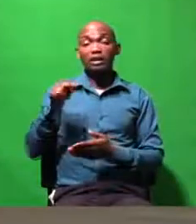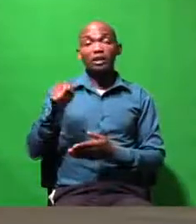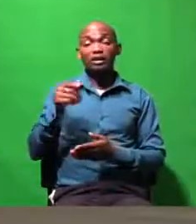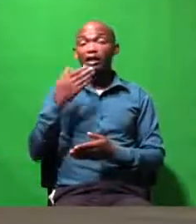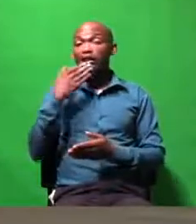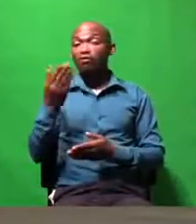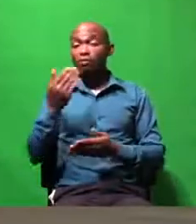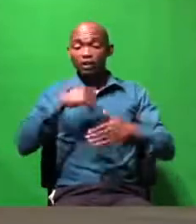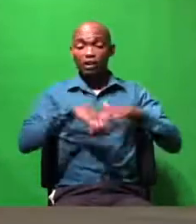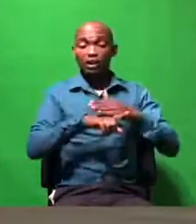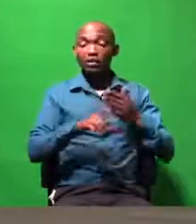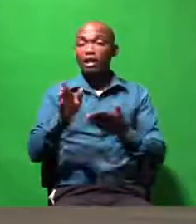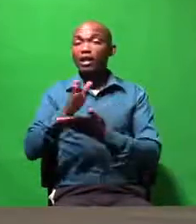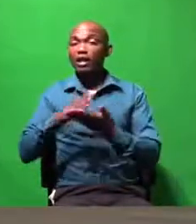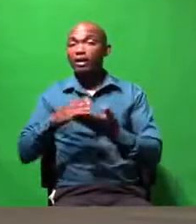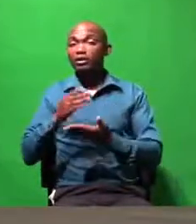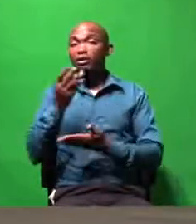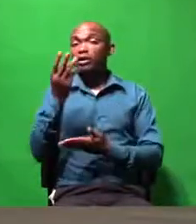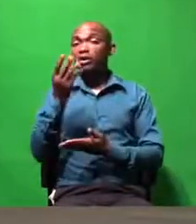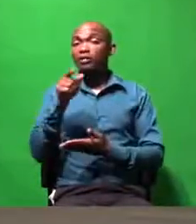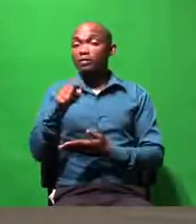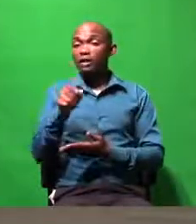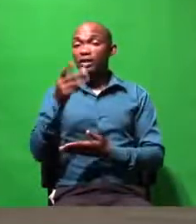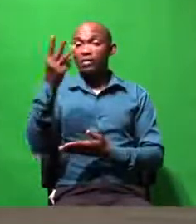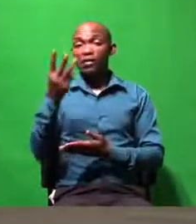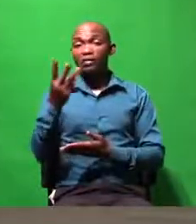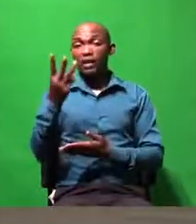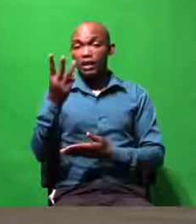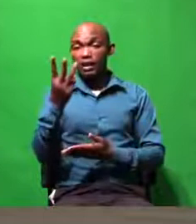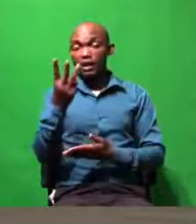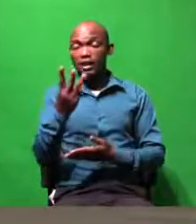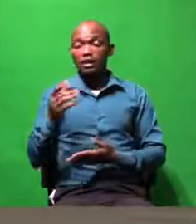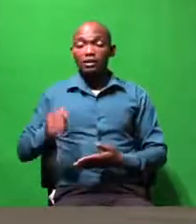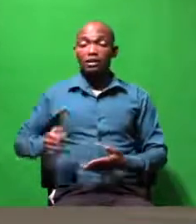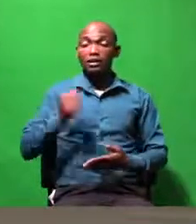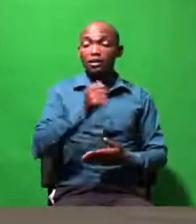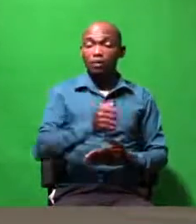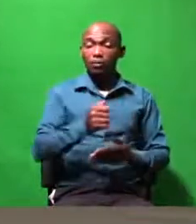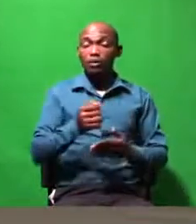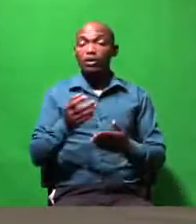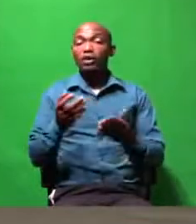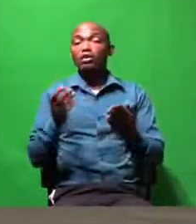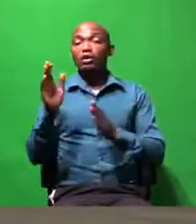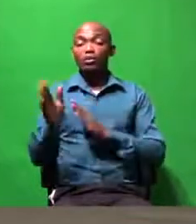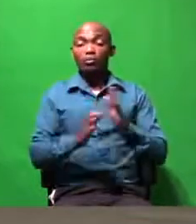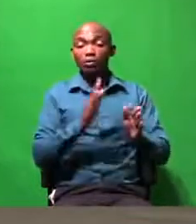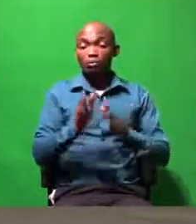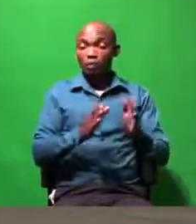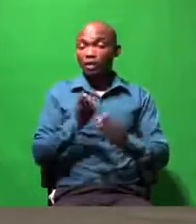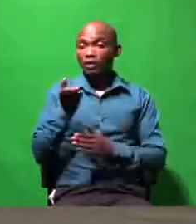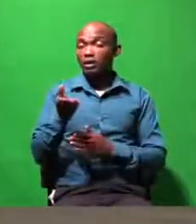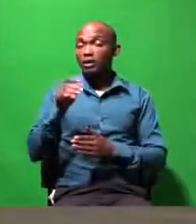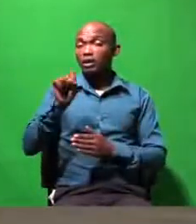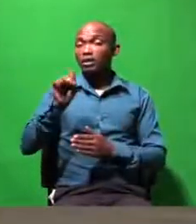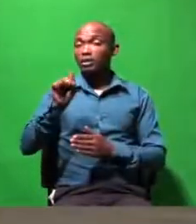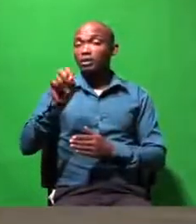this is a 3 step we are taking in order to conduct a survey work. One we can say is pre-visiting,